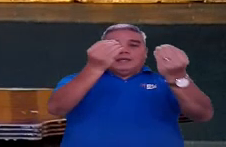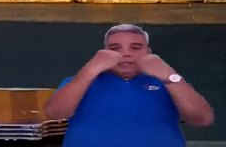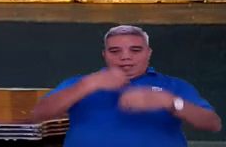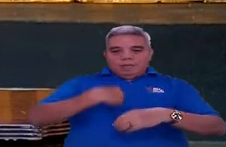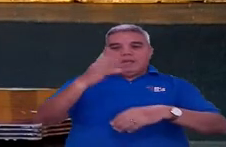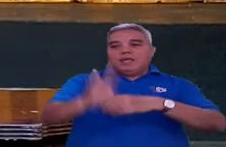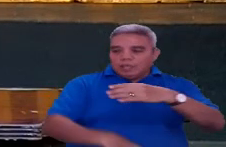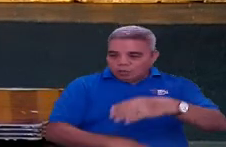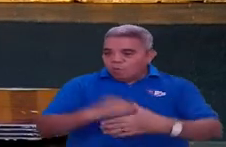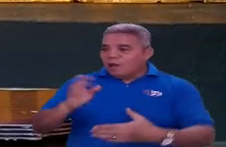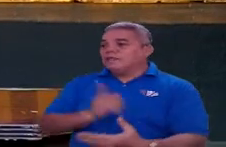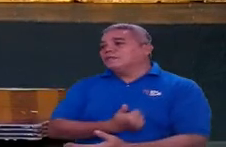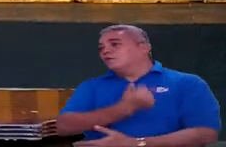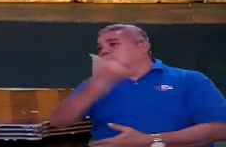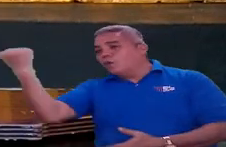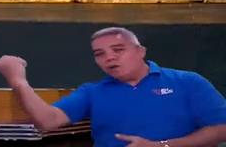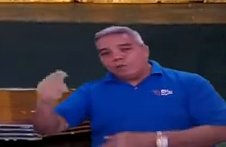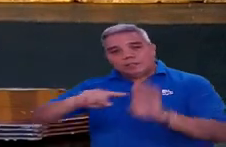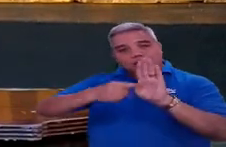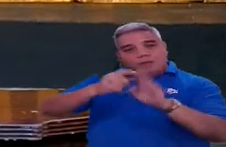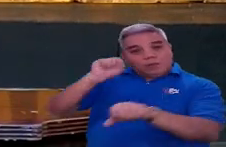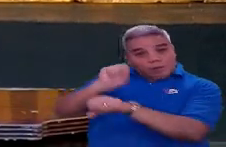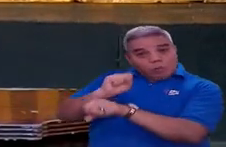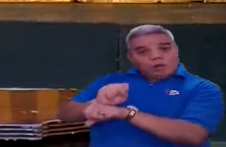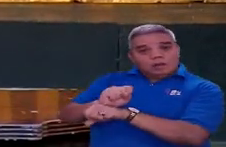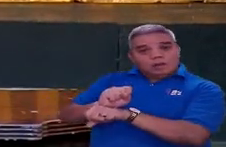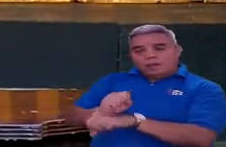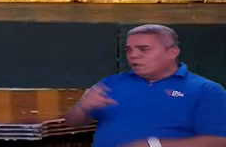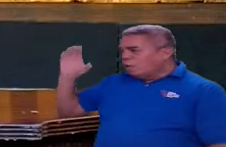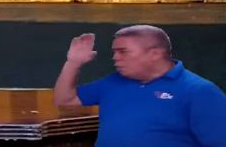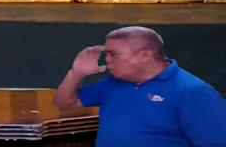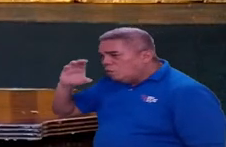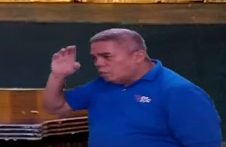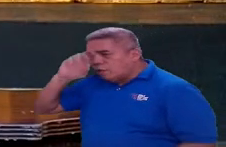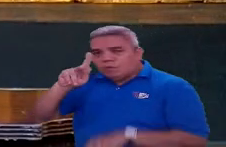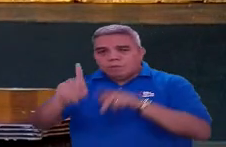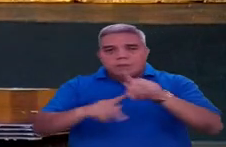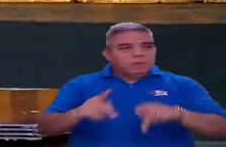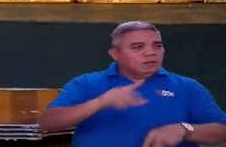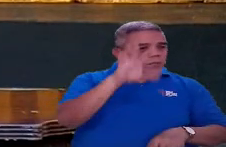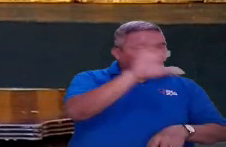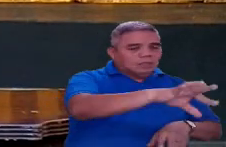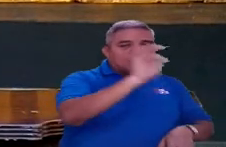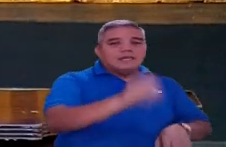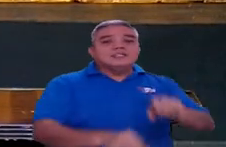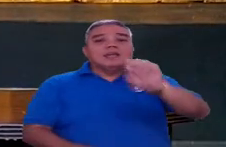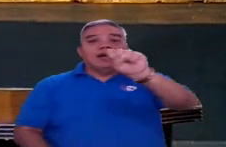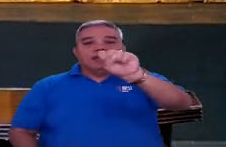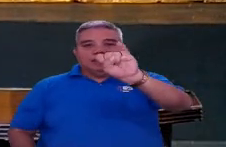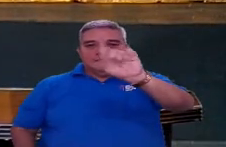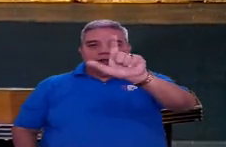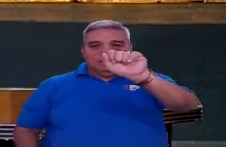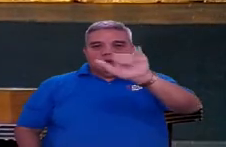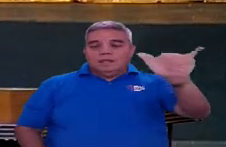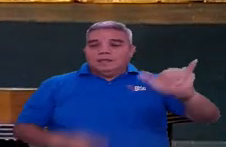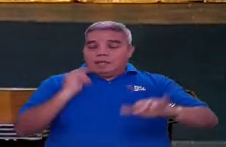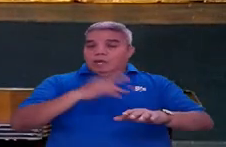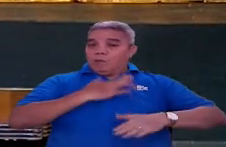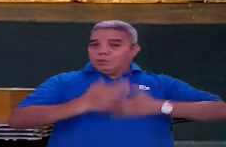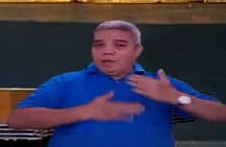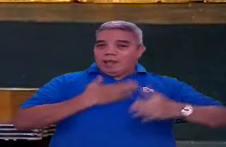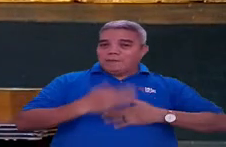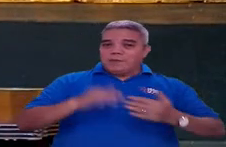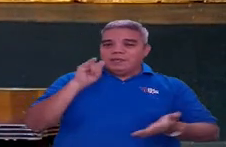go out and start another work. I was looking for people. I found myself in Silay City. I was so